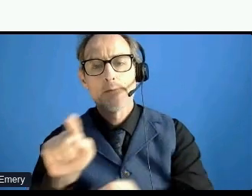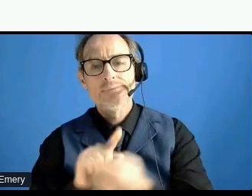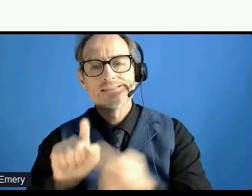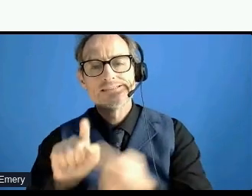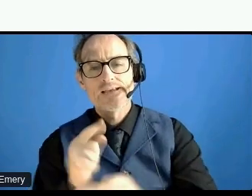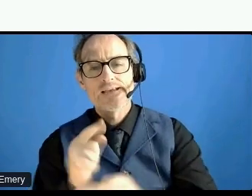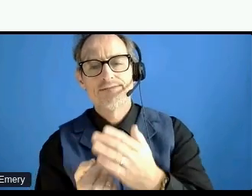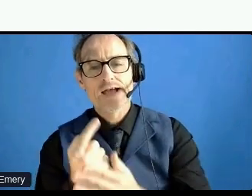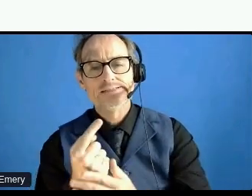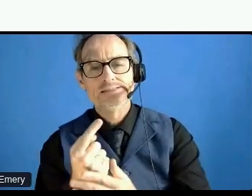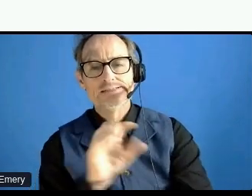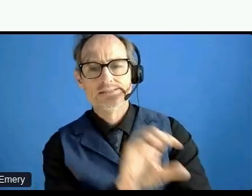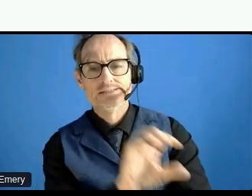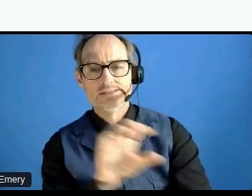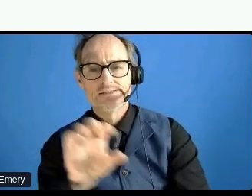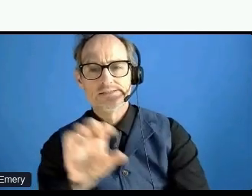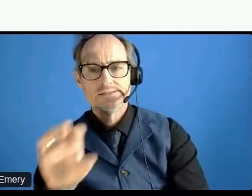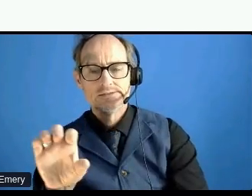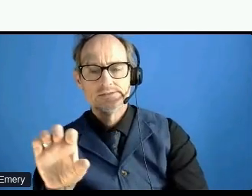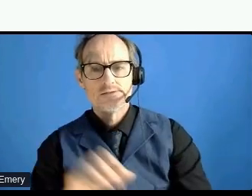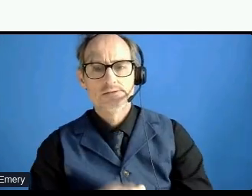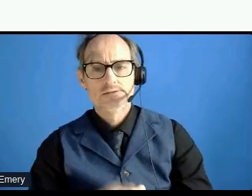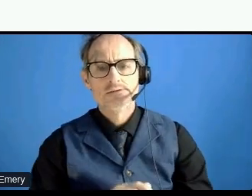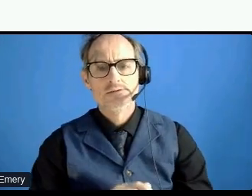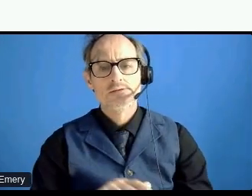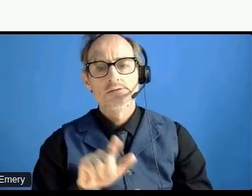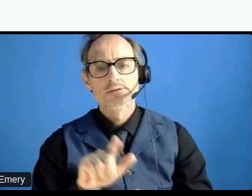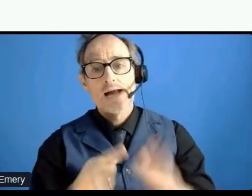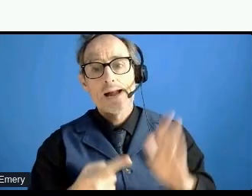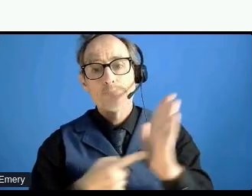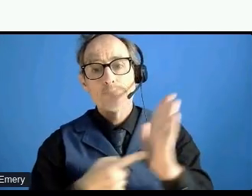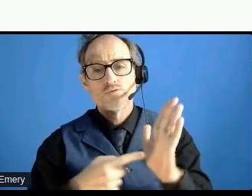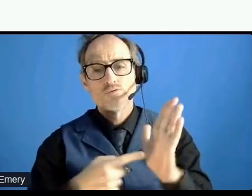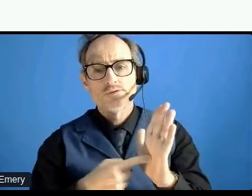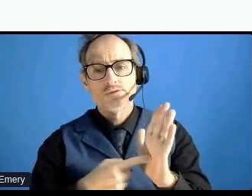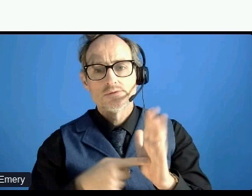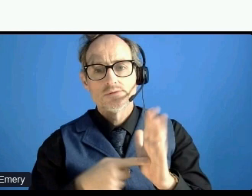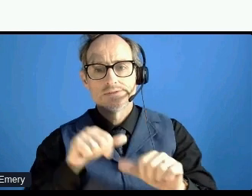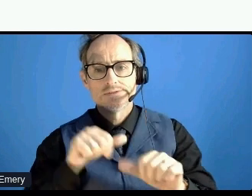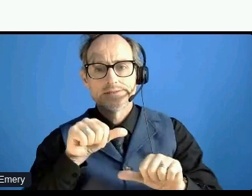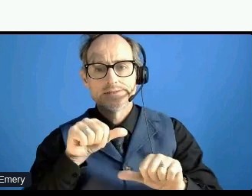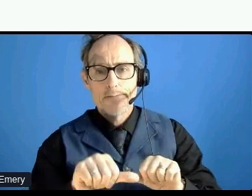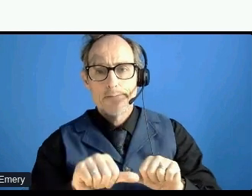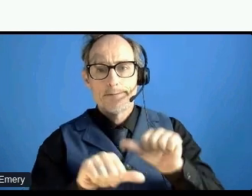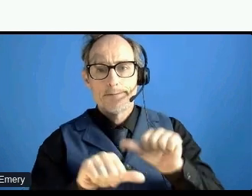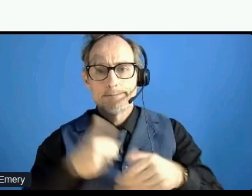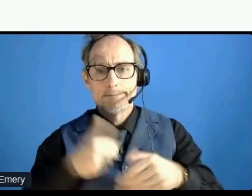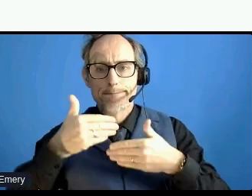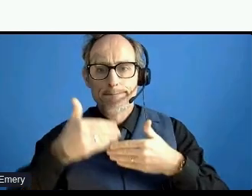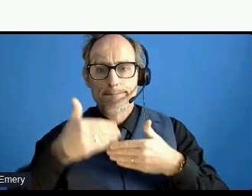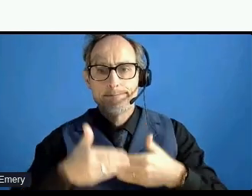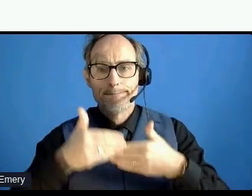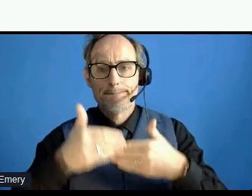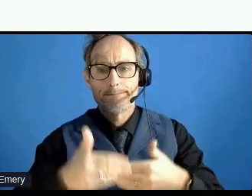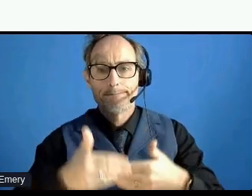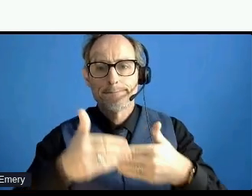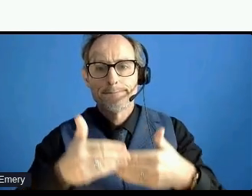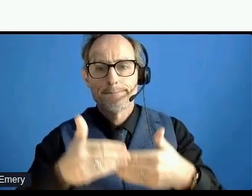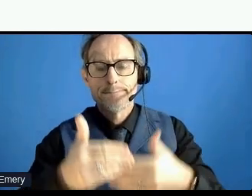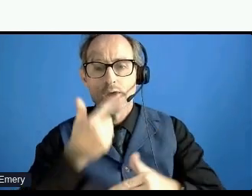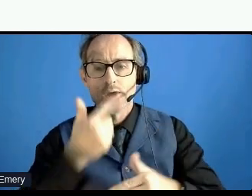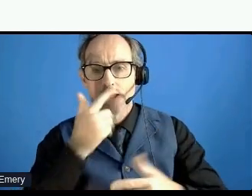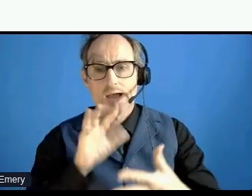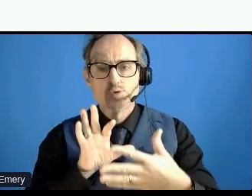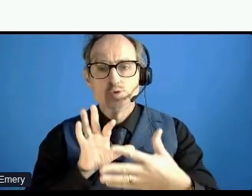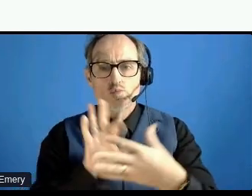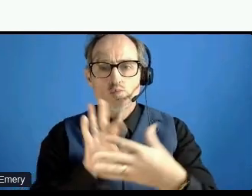So the important feature of the step-by-step process is that each stage can be consistent with the others. The subjects may change,